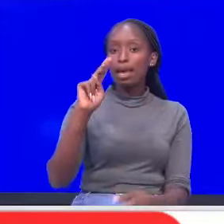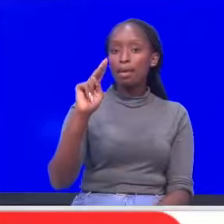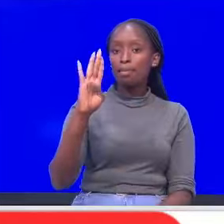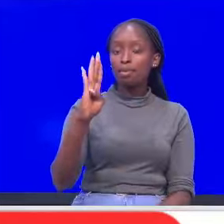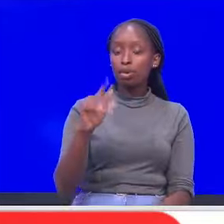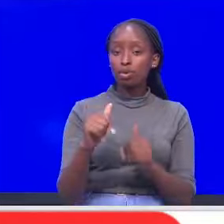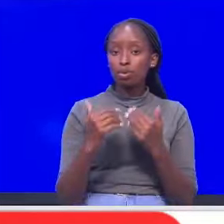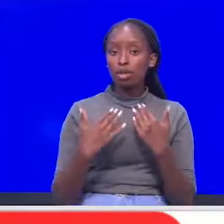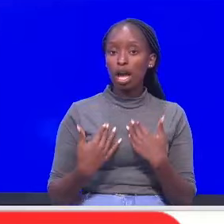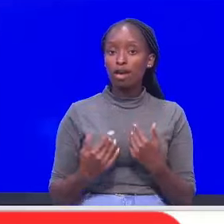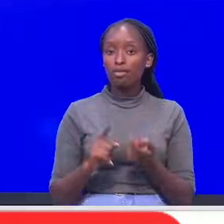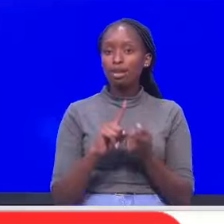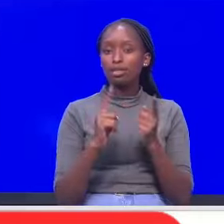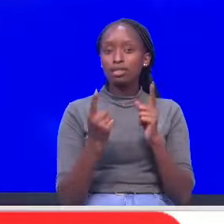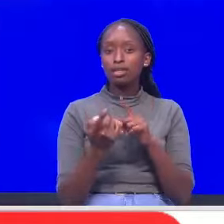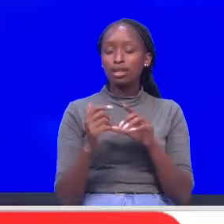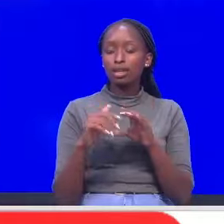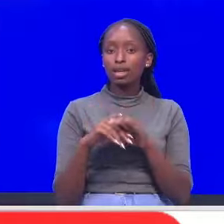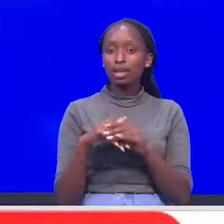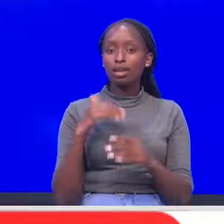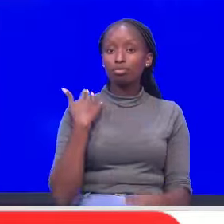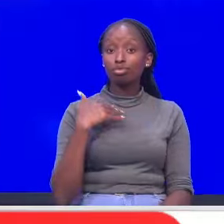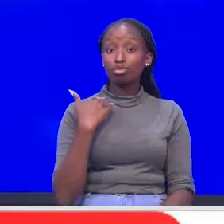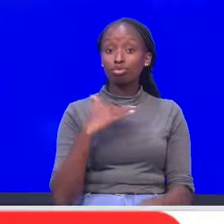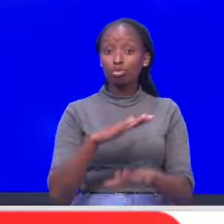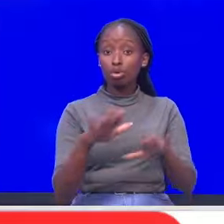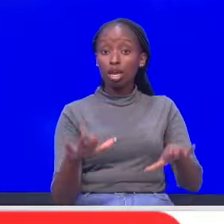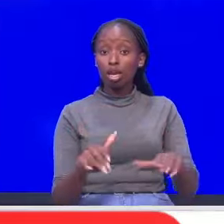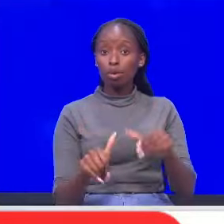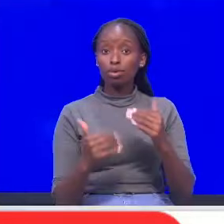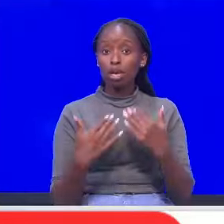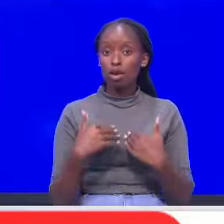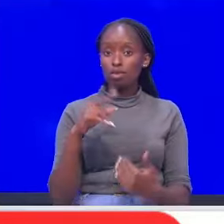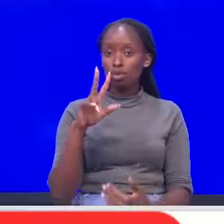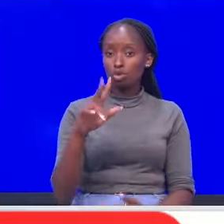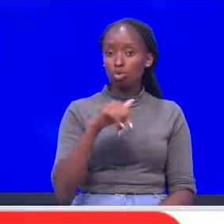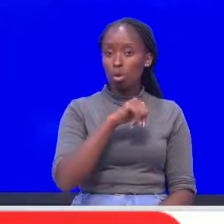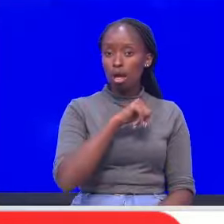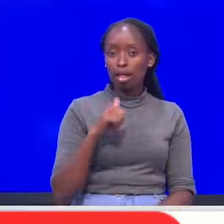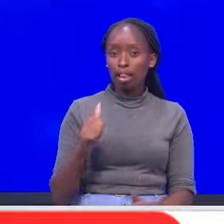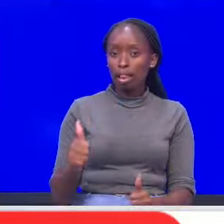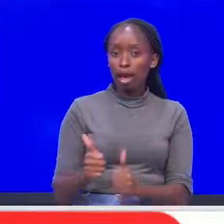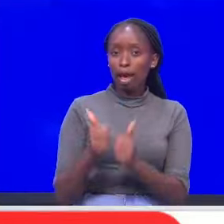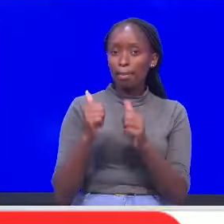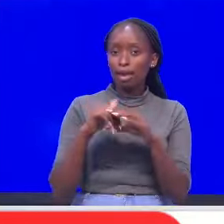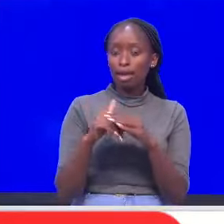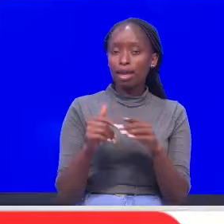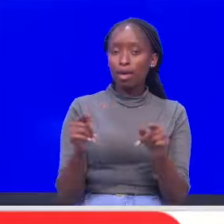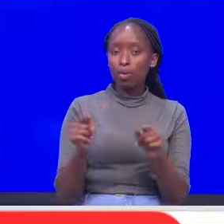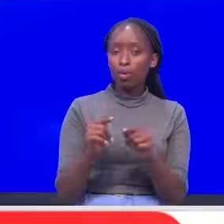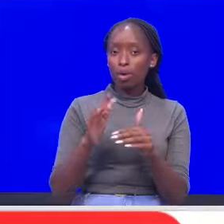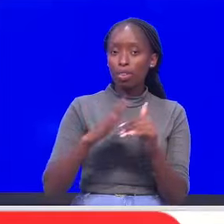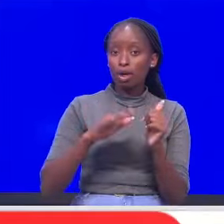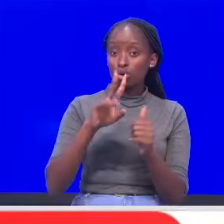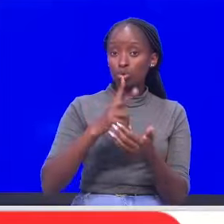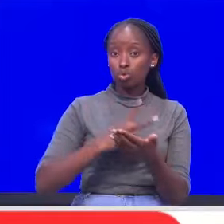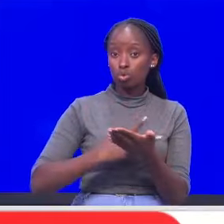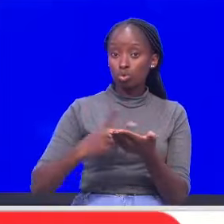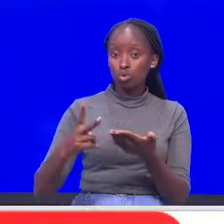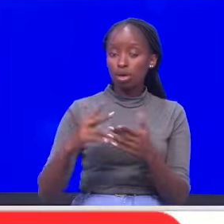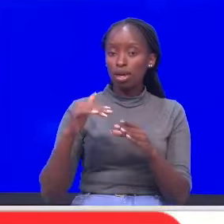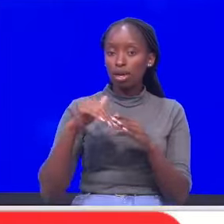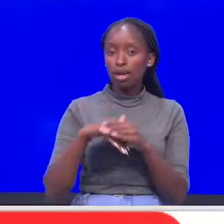supposedly turned into crime hotspots, with two gruesome murders occurring in less than 2 weeks in the month of